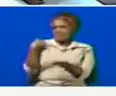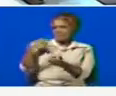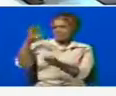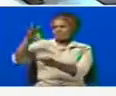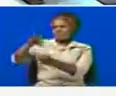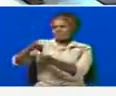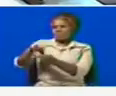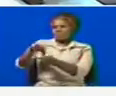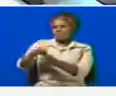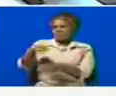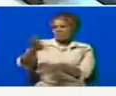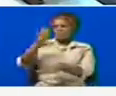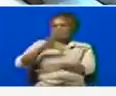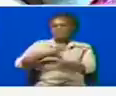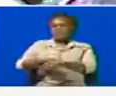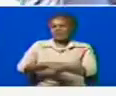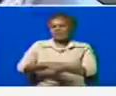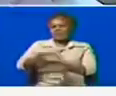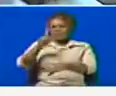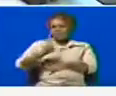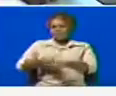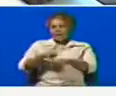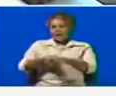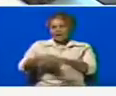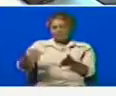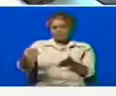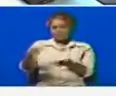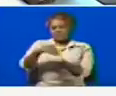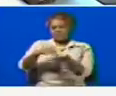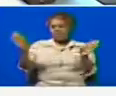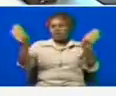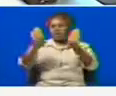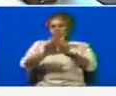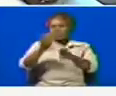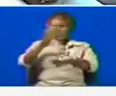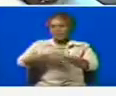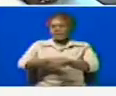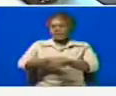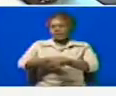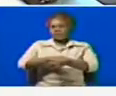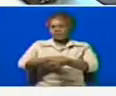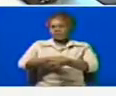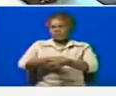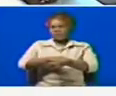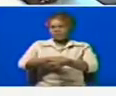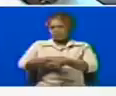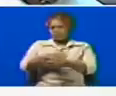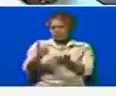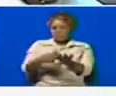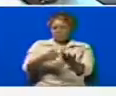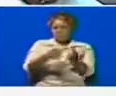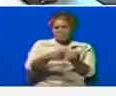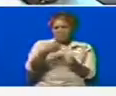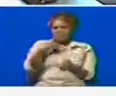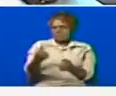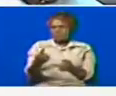votes that they had received once the polls closed in about 1 hour. They received the votes, they tallied them,